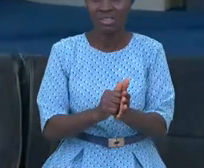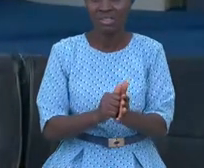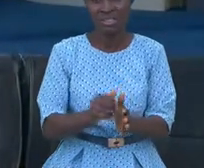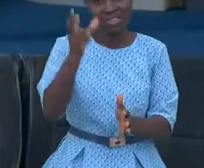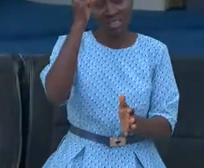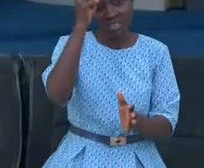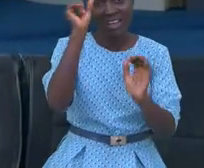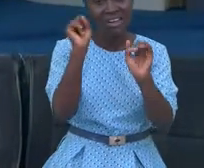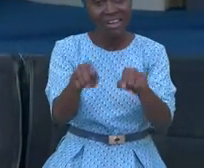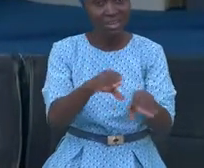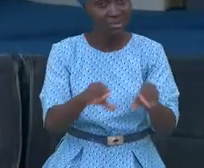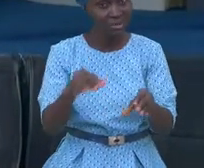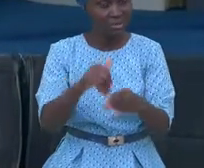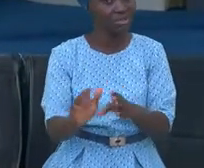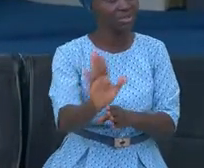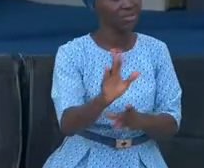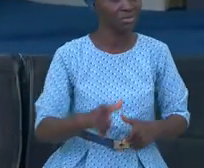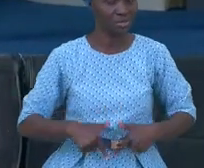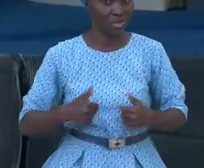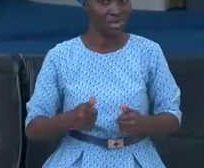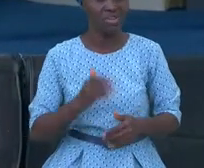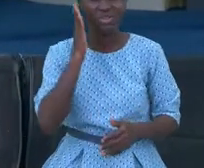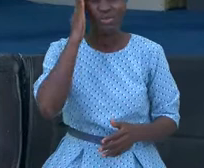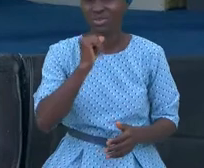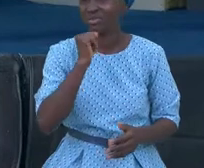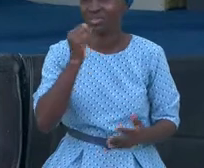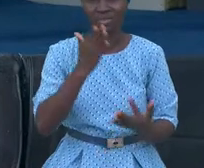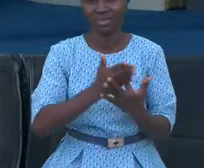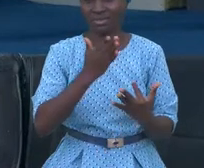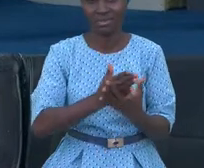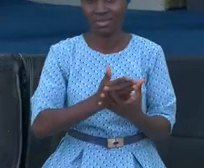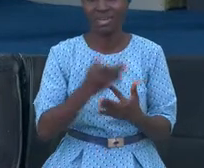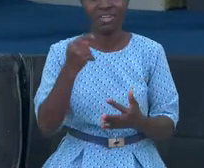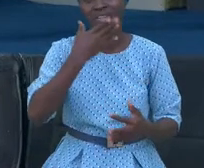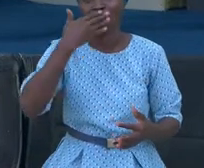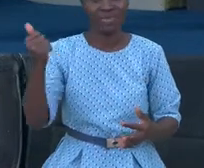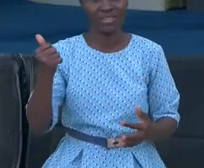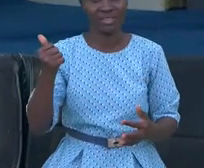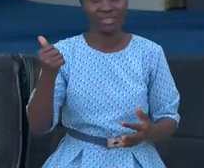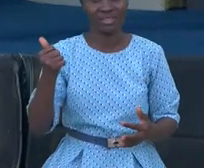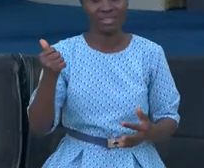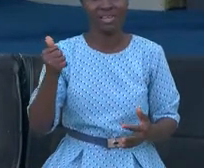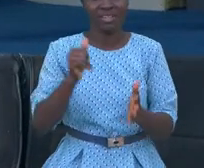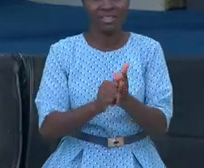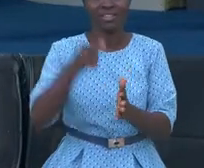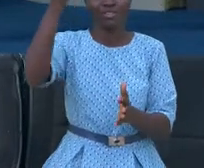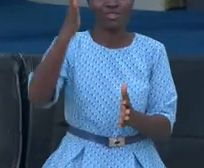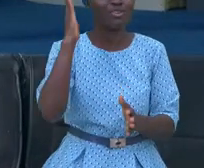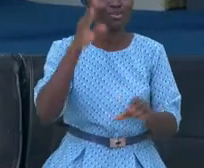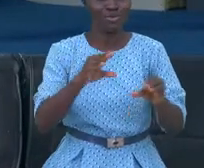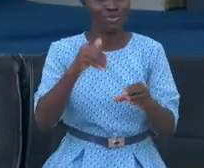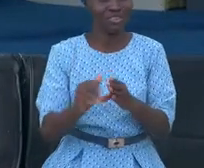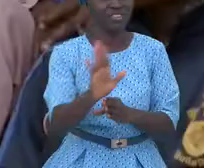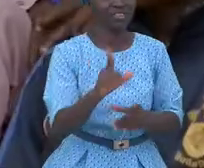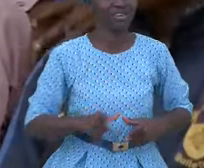could do in your life will not hinder the best that God will do in your